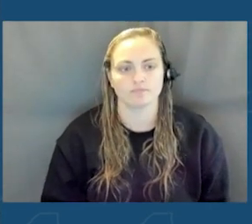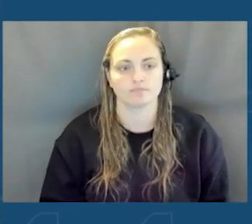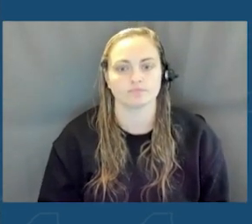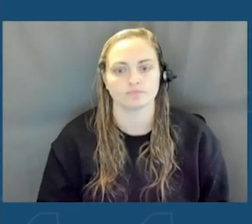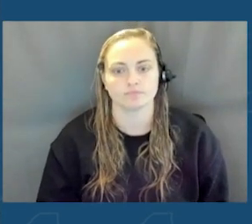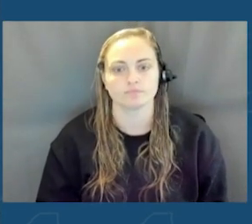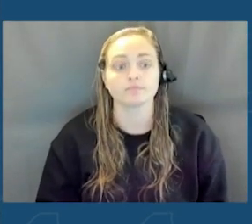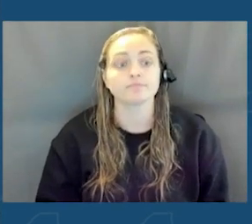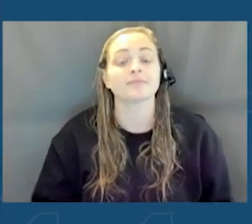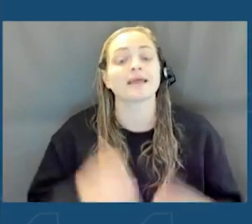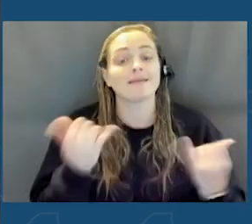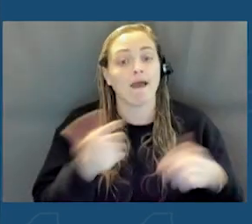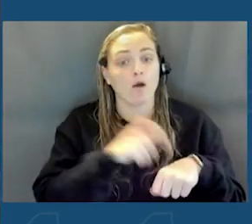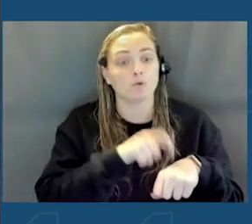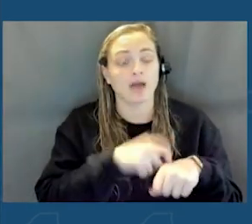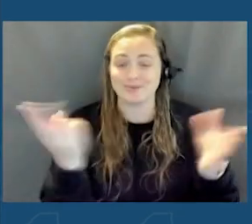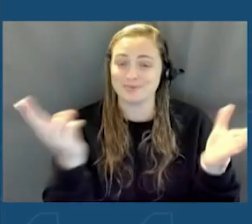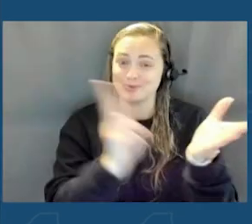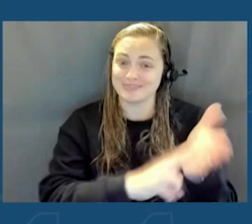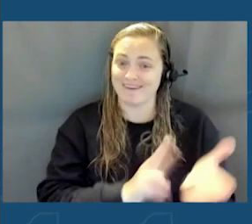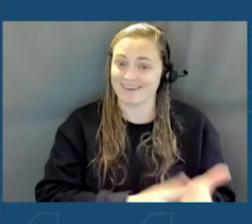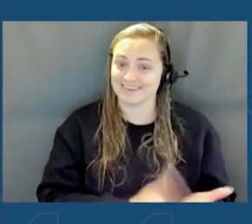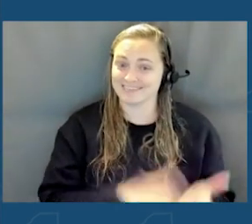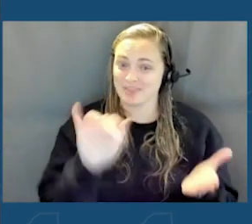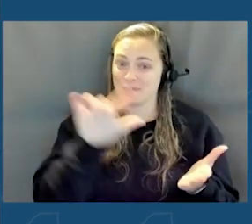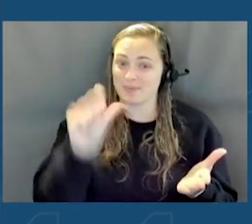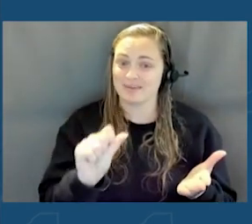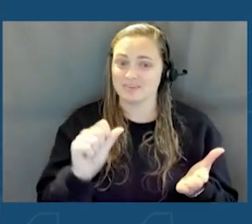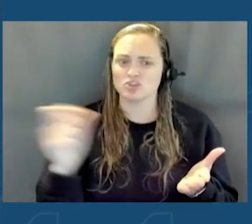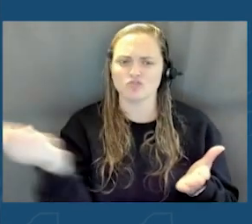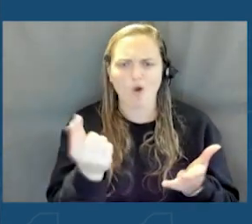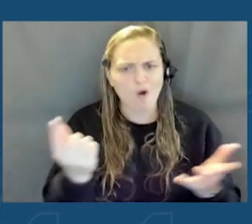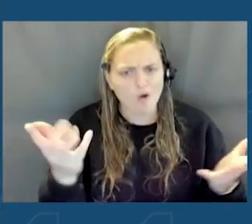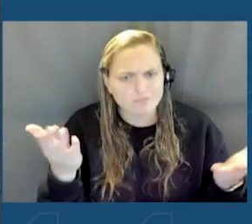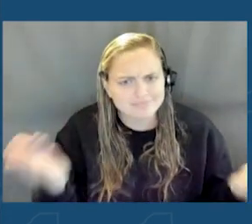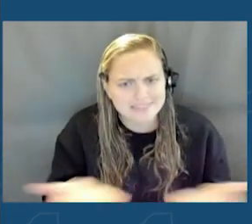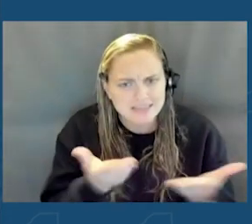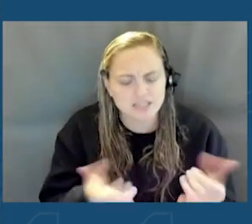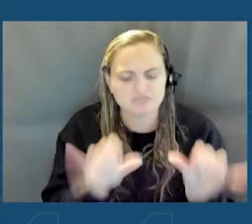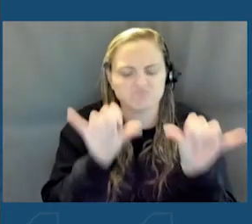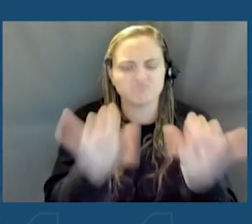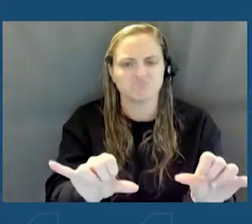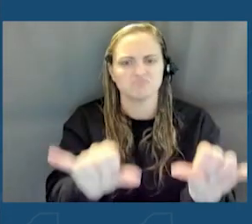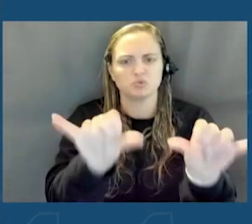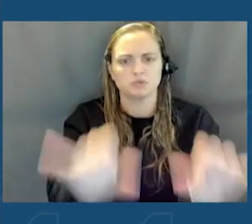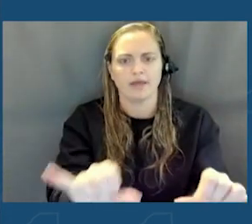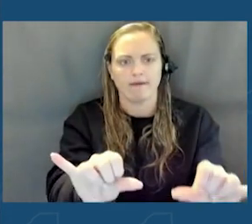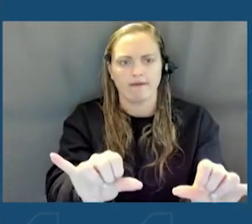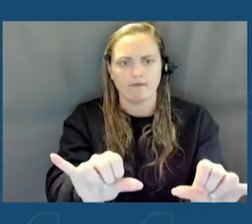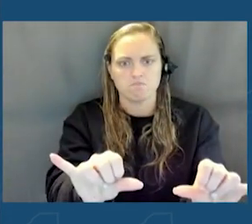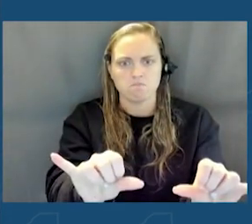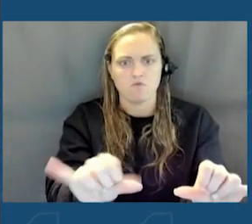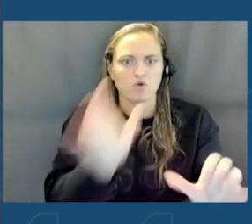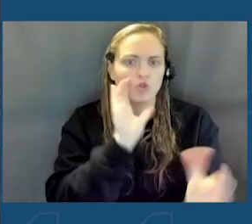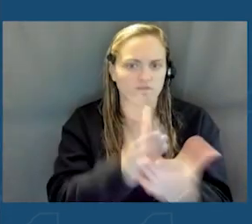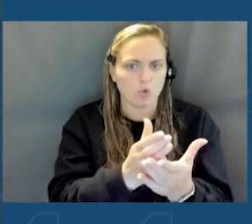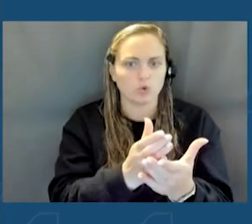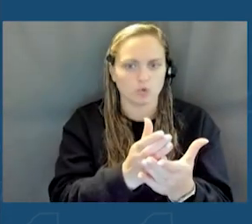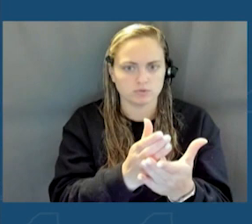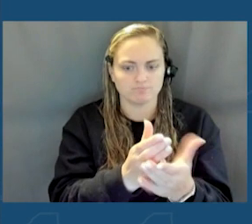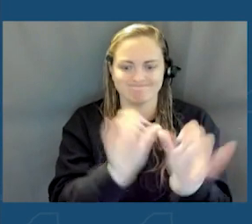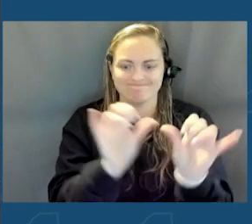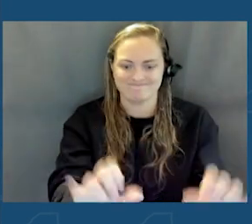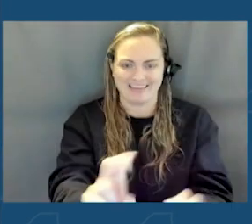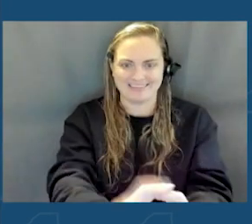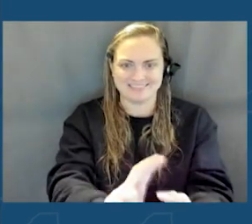It's now time to sign some bills. For all in attendance, please remain seated during the bill signing photos. Thank you. Please remain seated